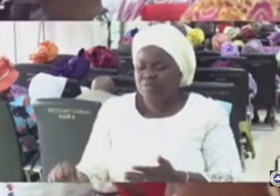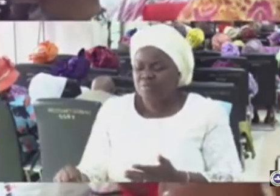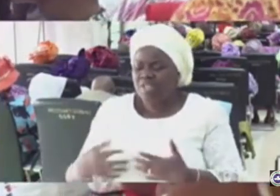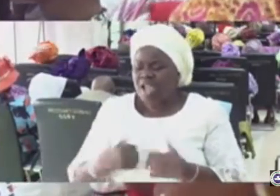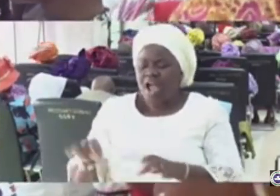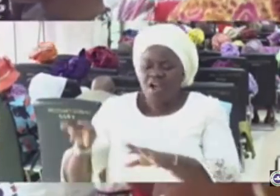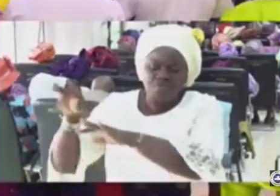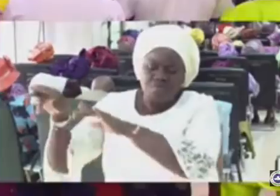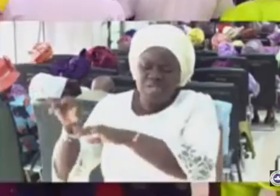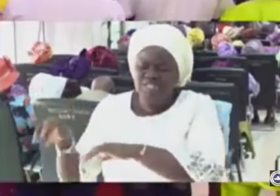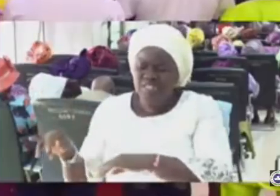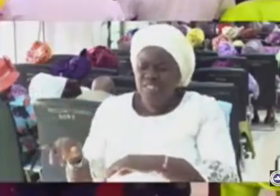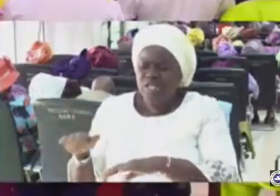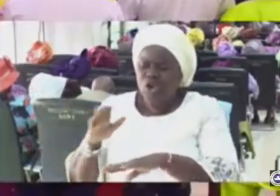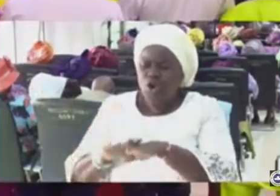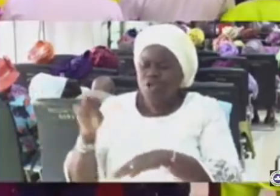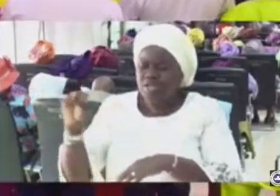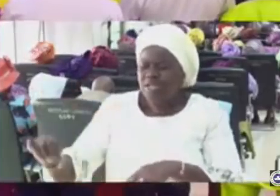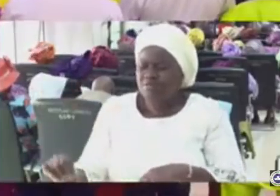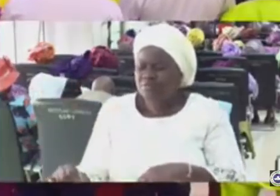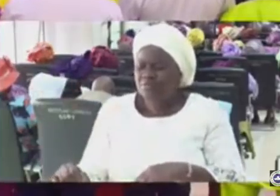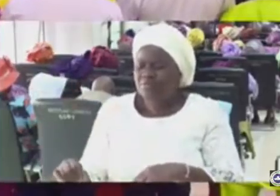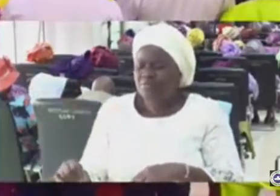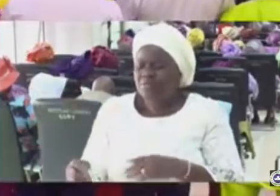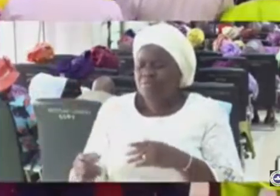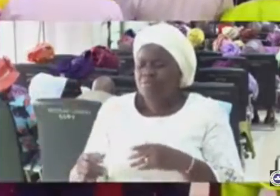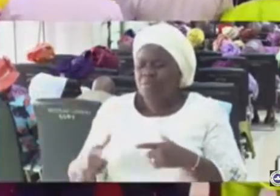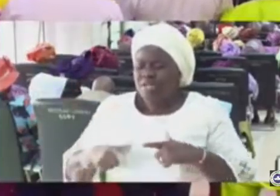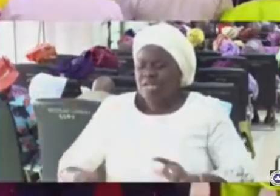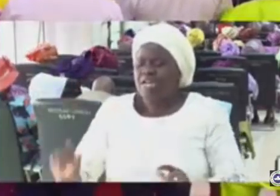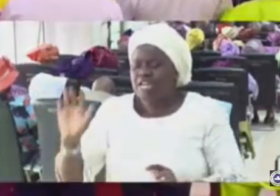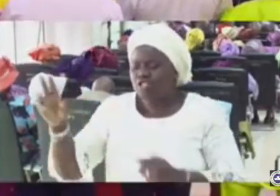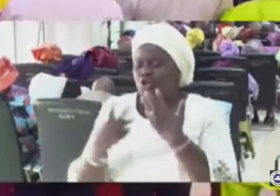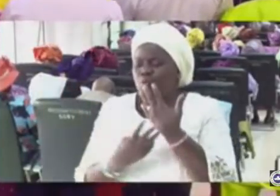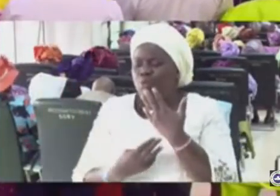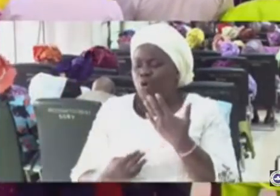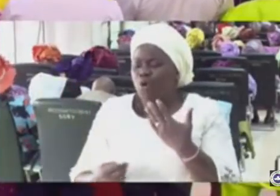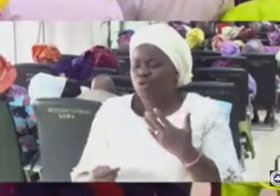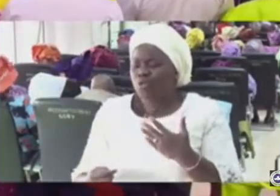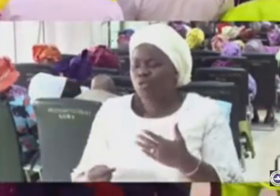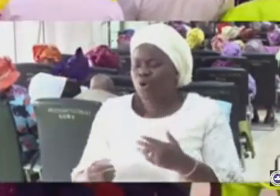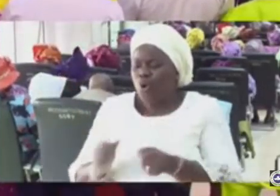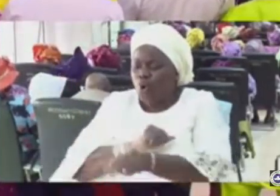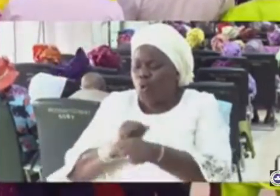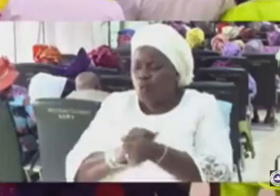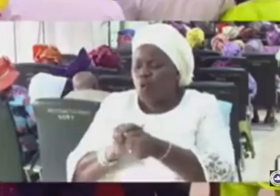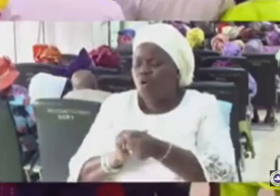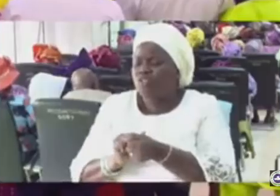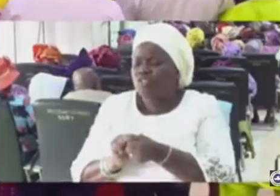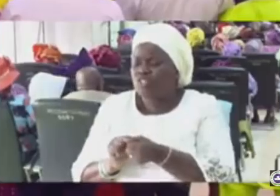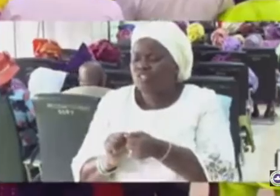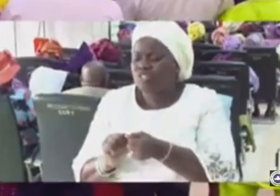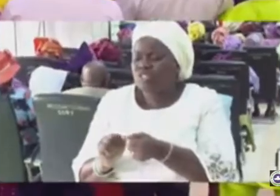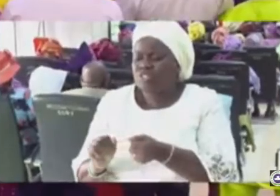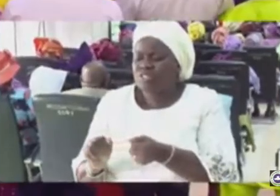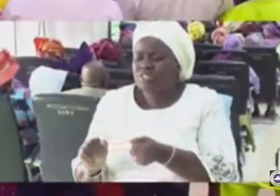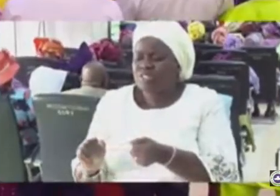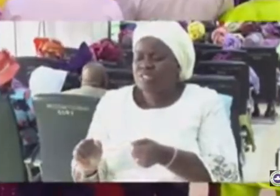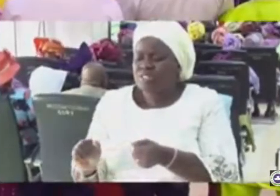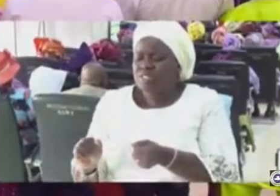let your blood wash away their sins, receive them into the family of God. Let everything become new for